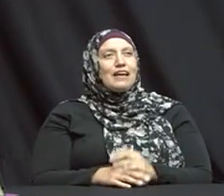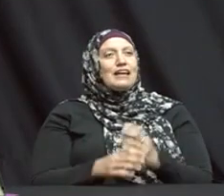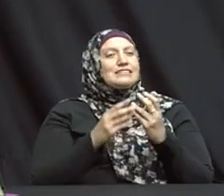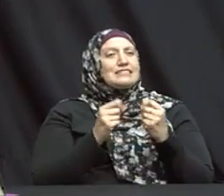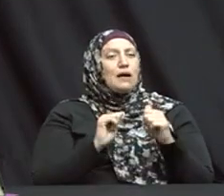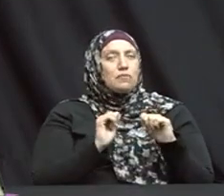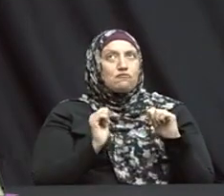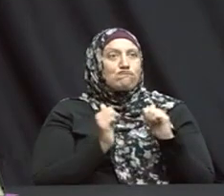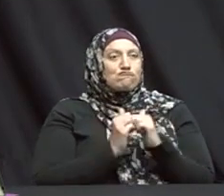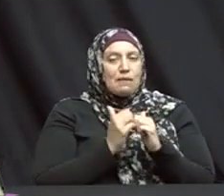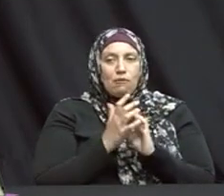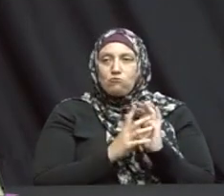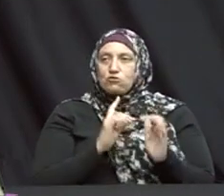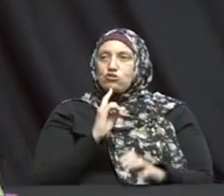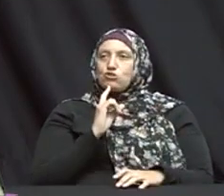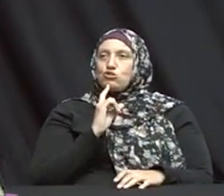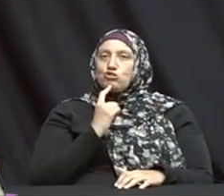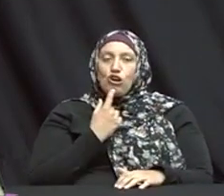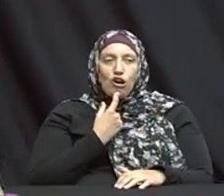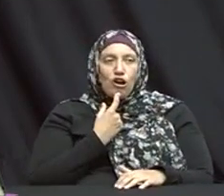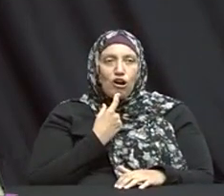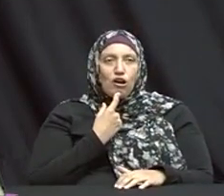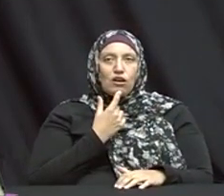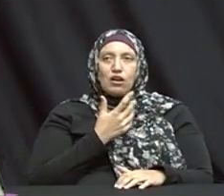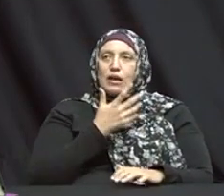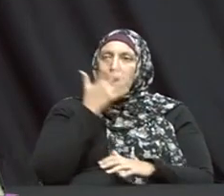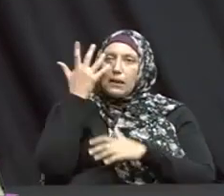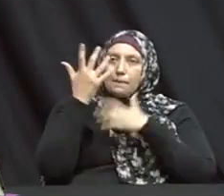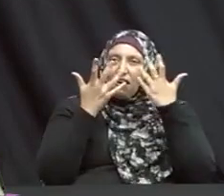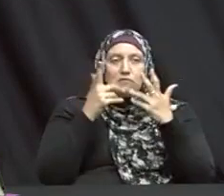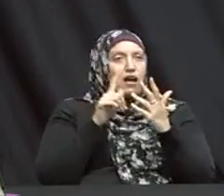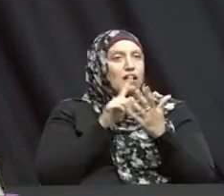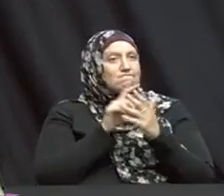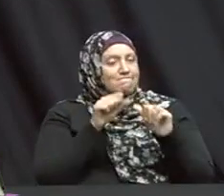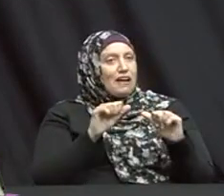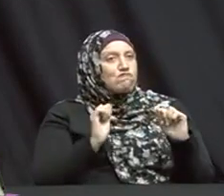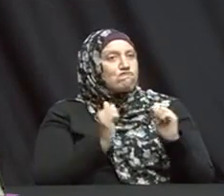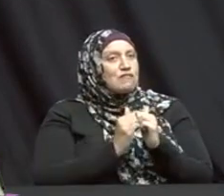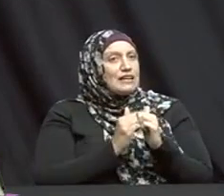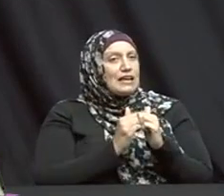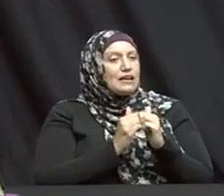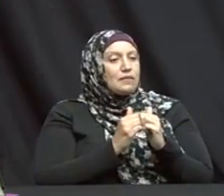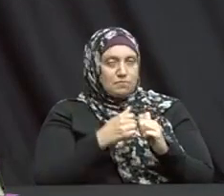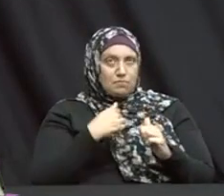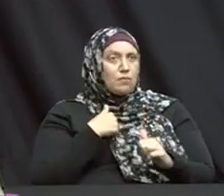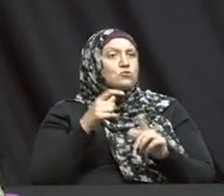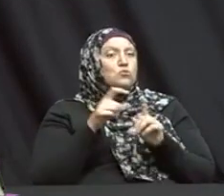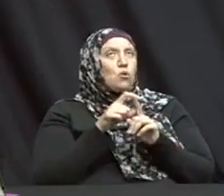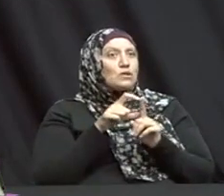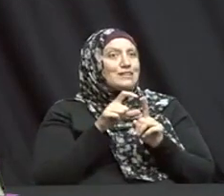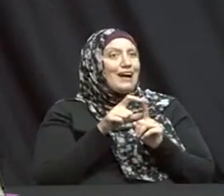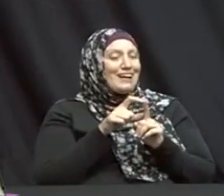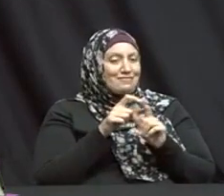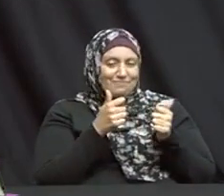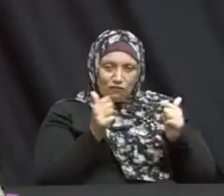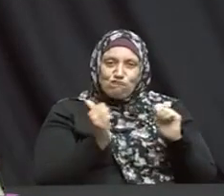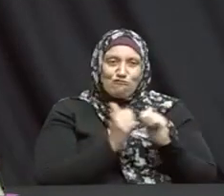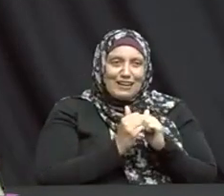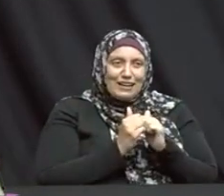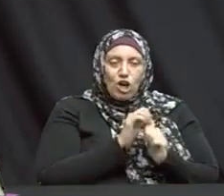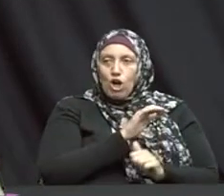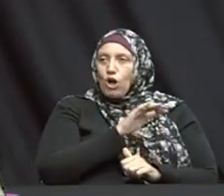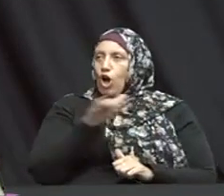shyness, embarrassed, or even genuinely agreed, but later on she goes home and her husband is influencing her, or his wife is